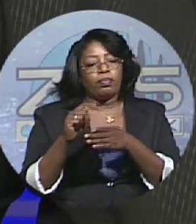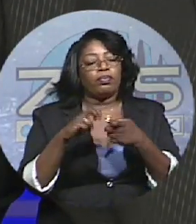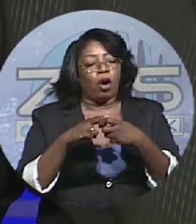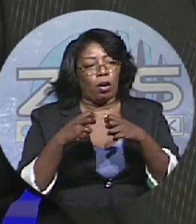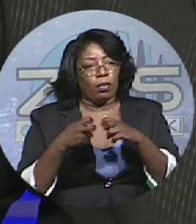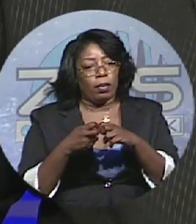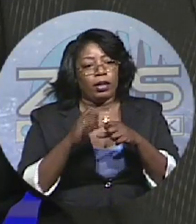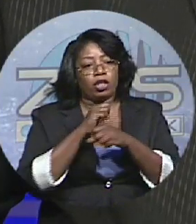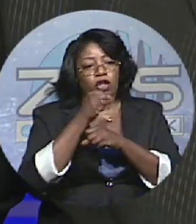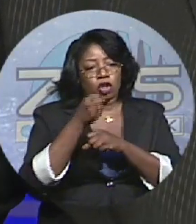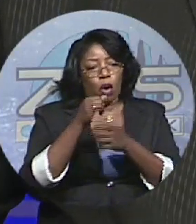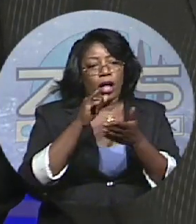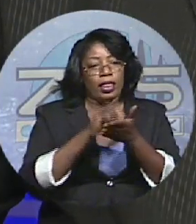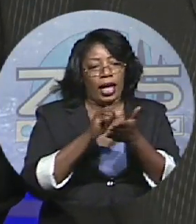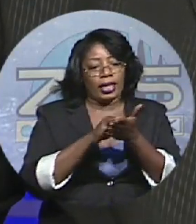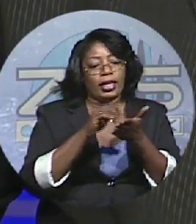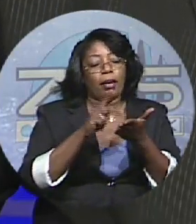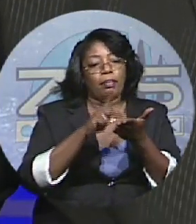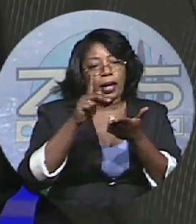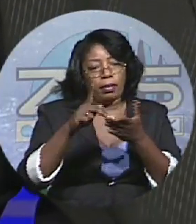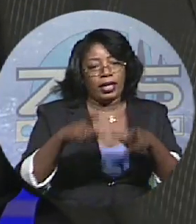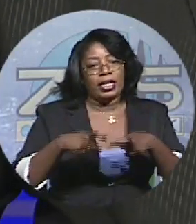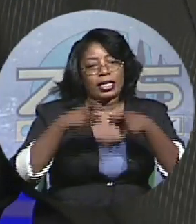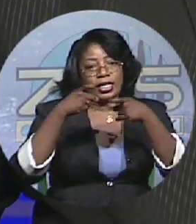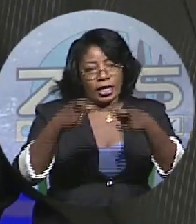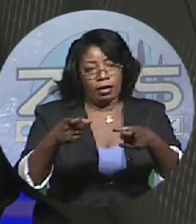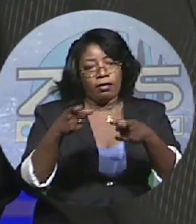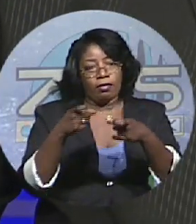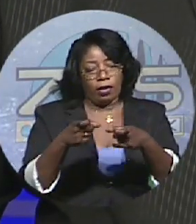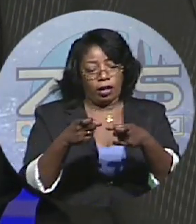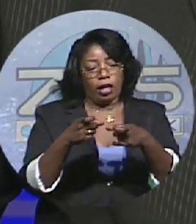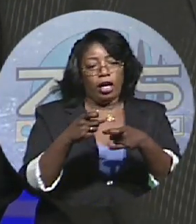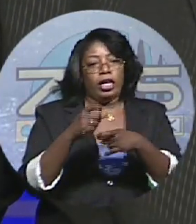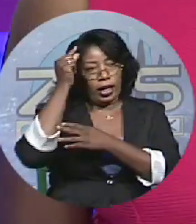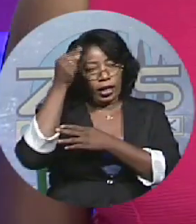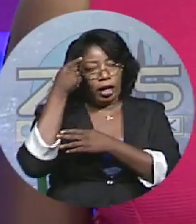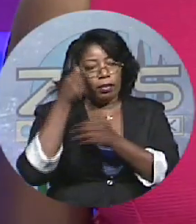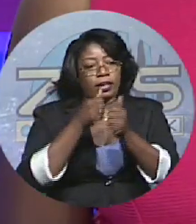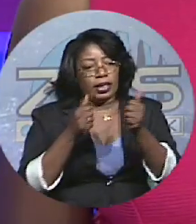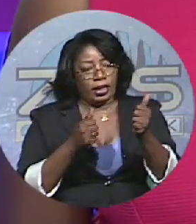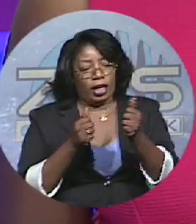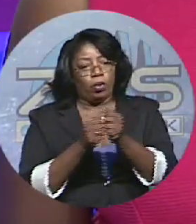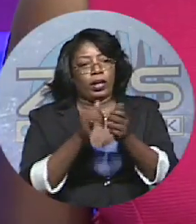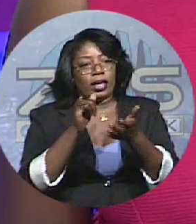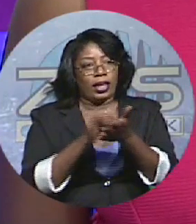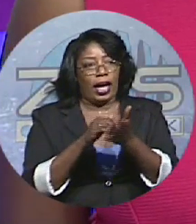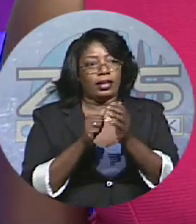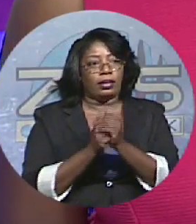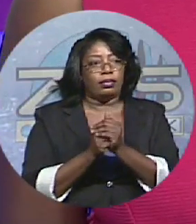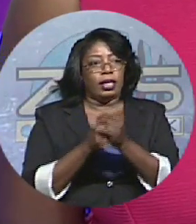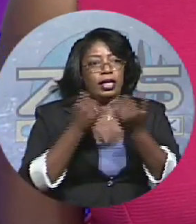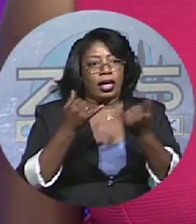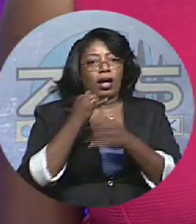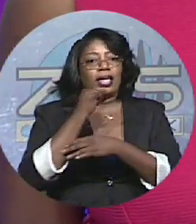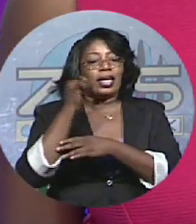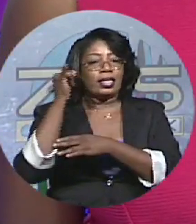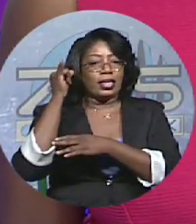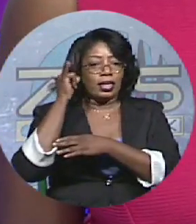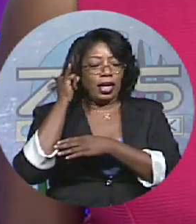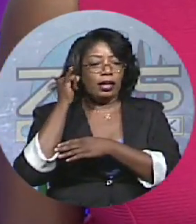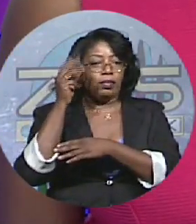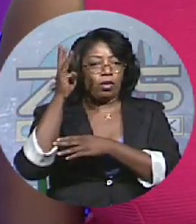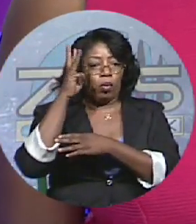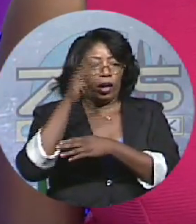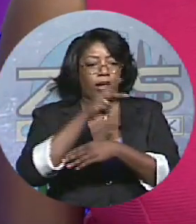are made in a timely fashion. He says government regrets the delay. Well, yesterday we told you that noted attorney Wayne